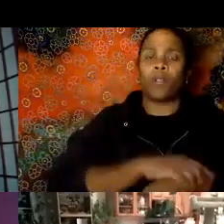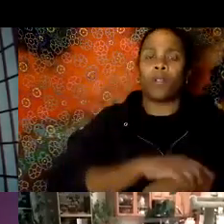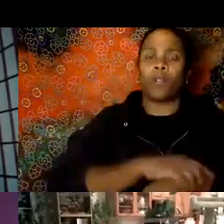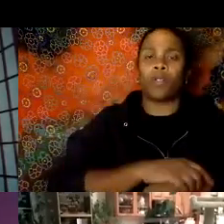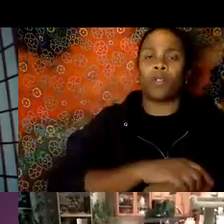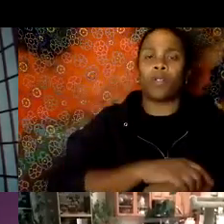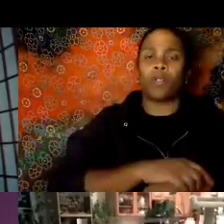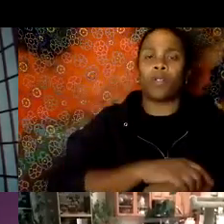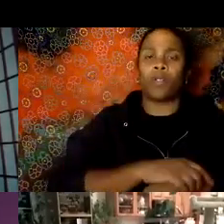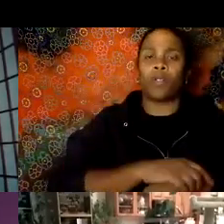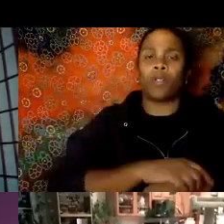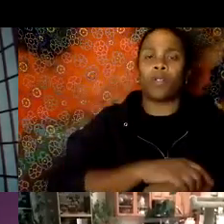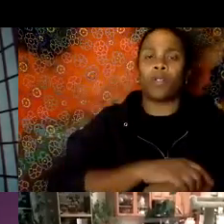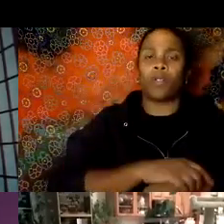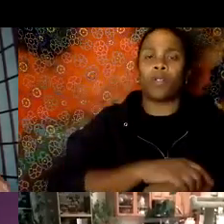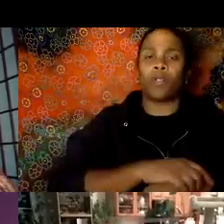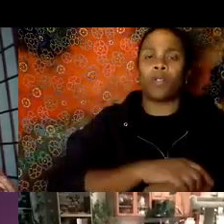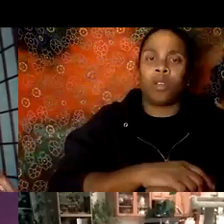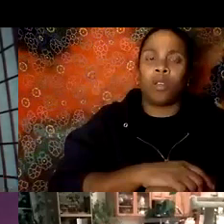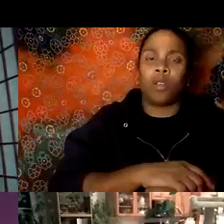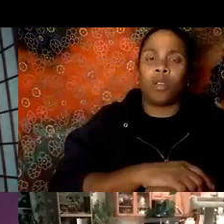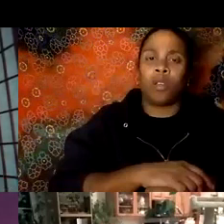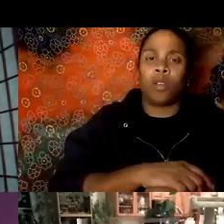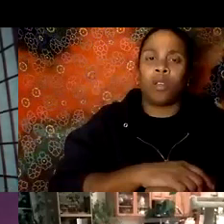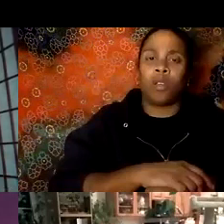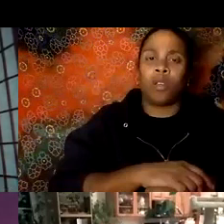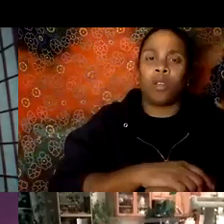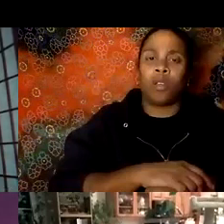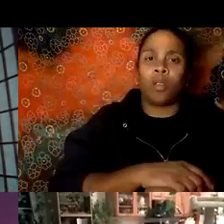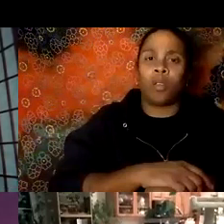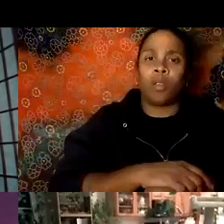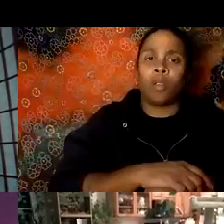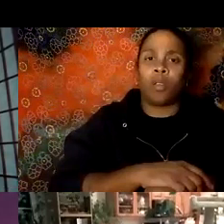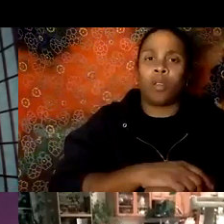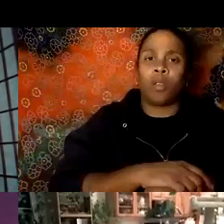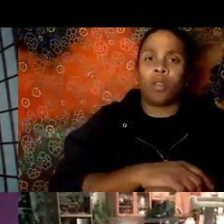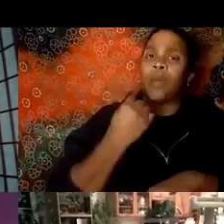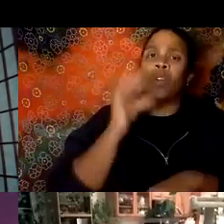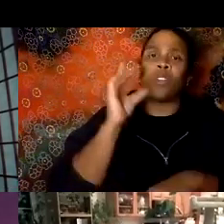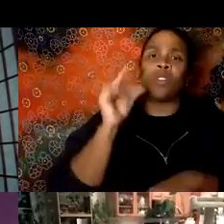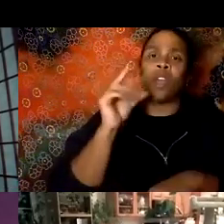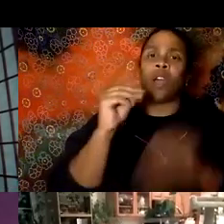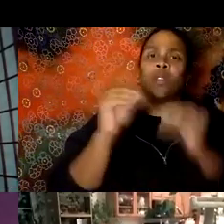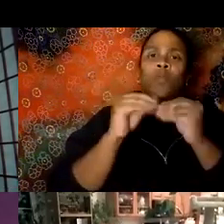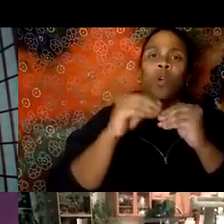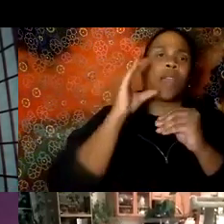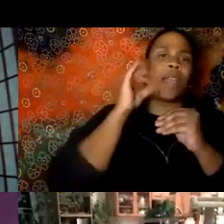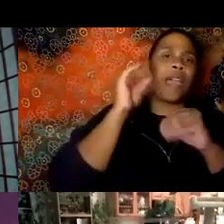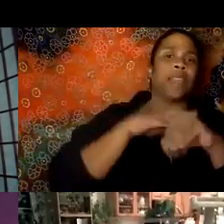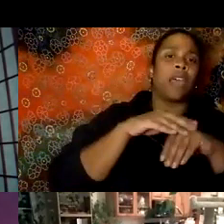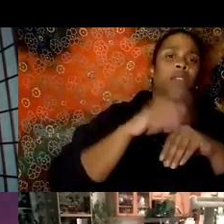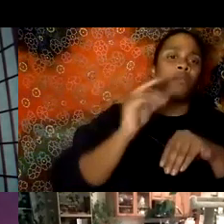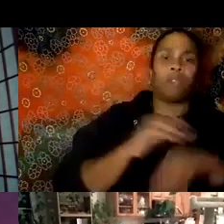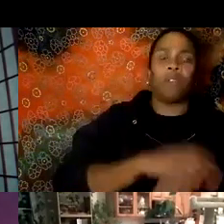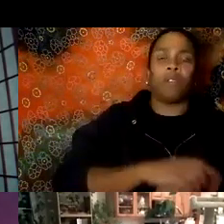beautiful. All right, great. Yeah, someone's dog is more cat than dog. Yeah, totally. I know dogs that are more cats than dogs too.